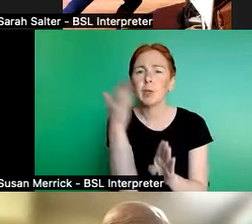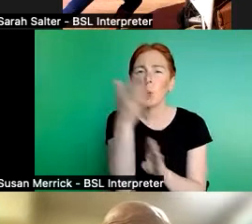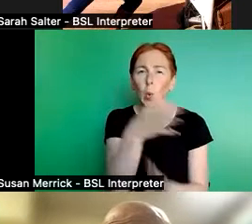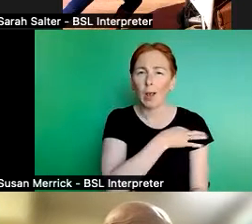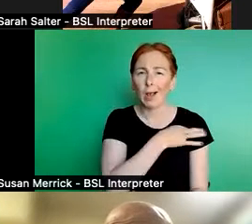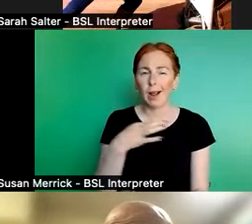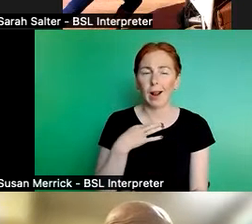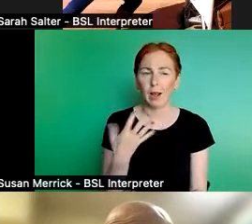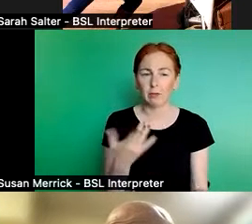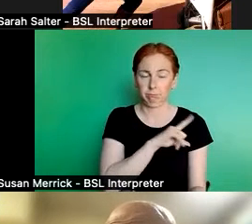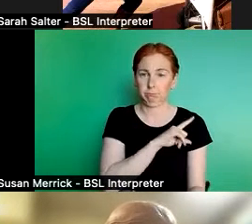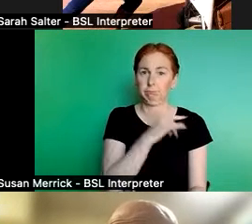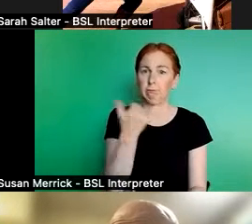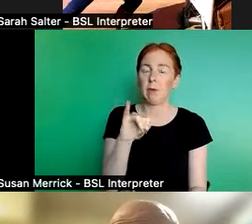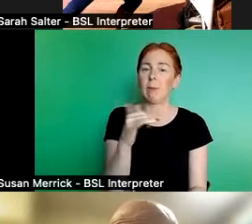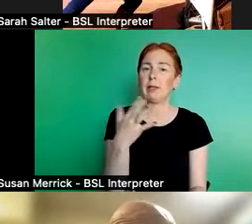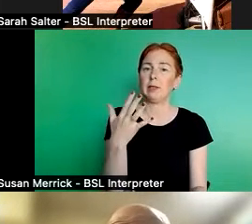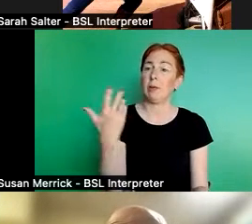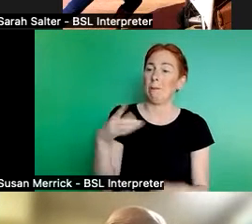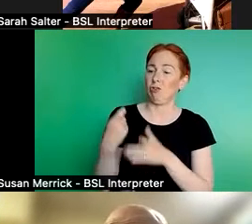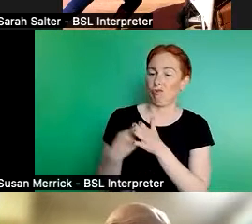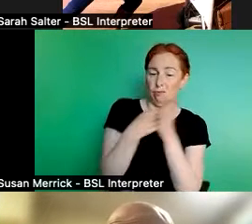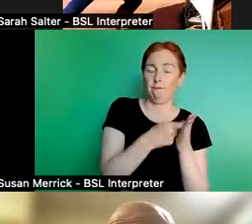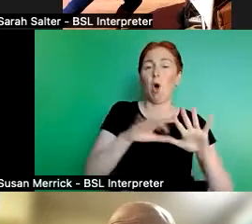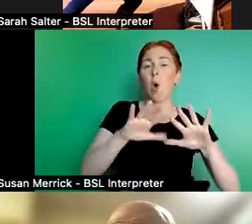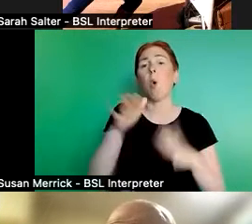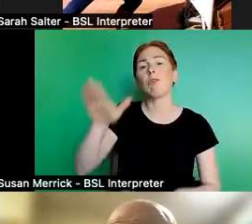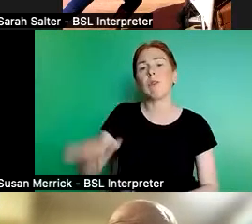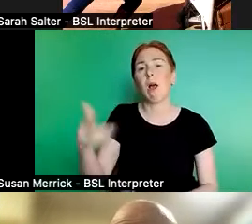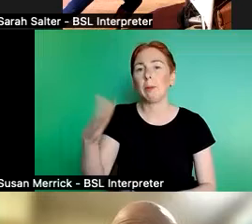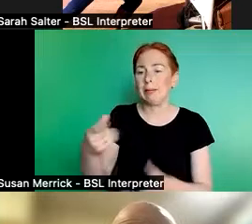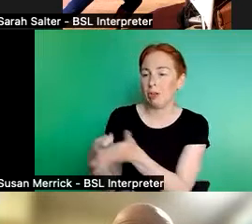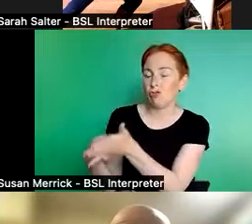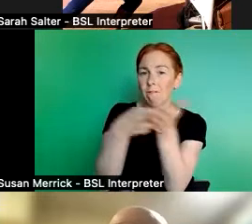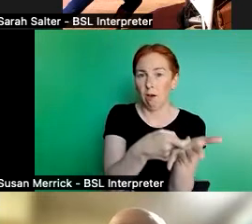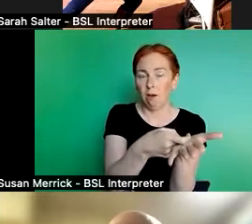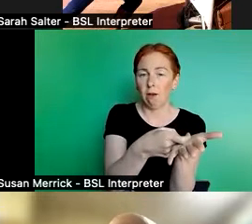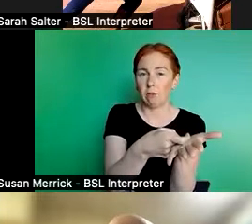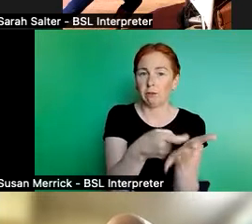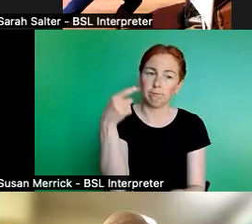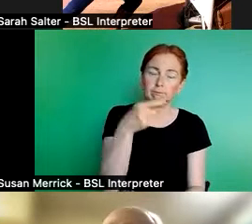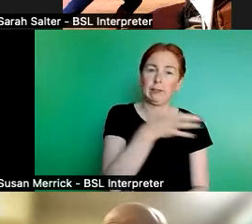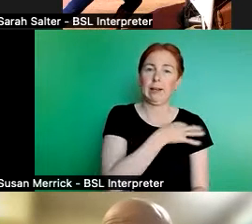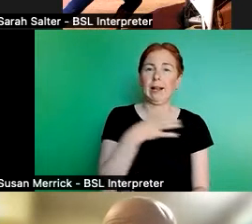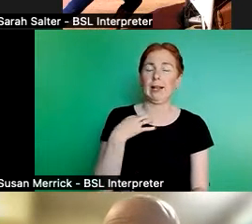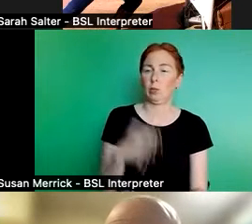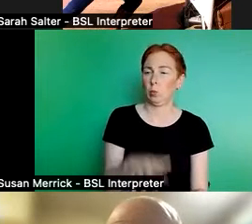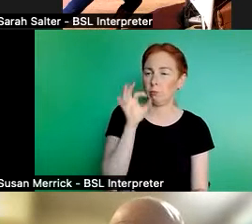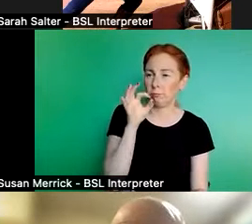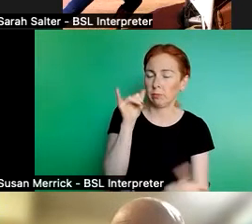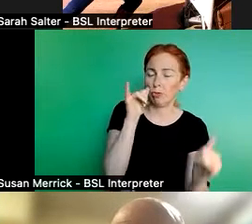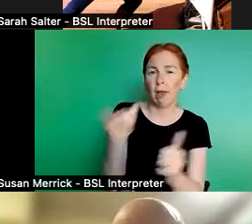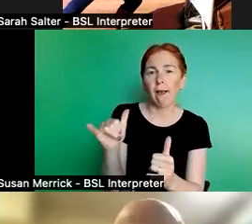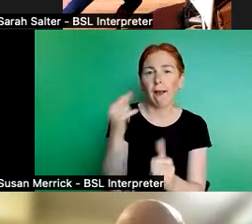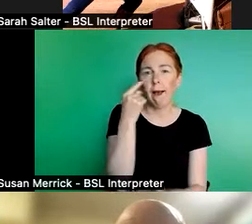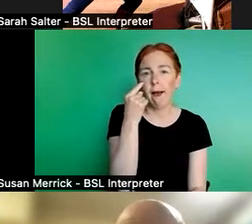been referred with hearing loss, and because we are asked to rule out eye problems. And so there will be a huge range of things that